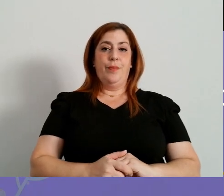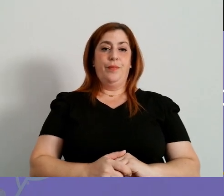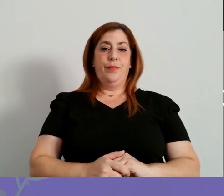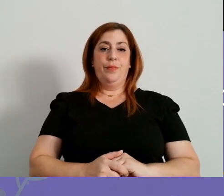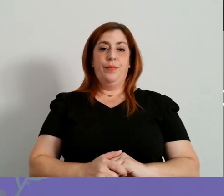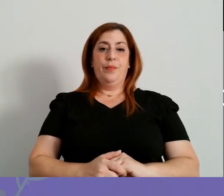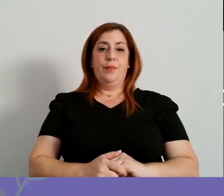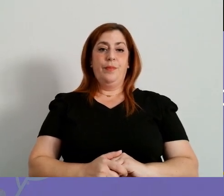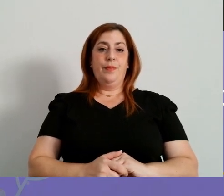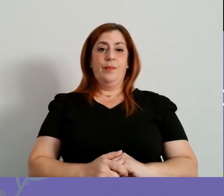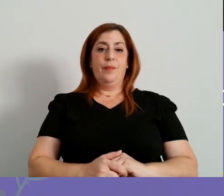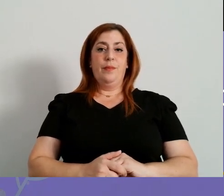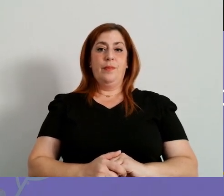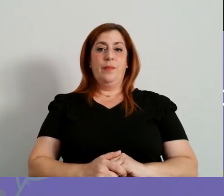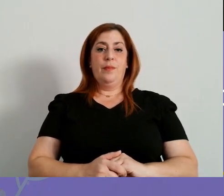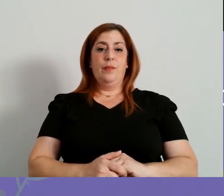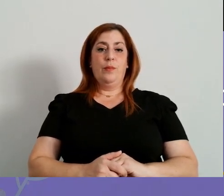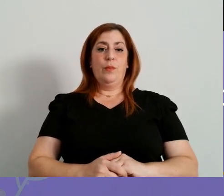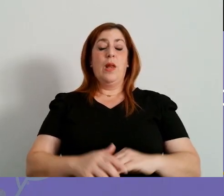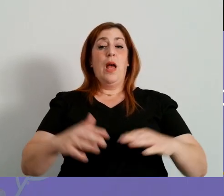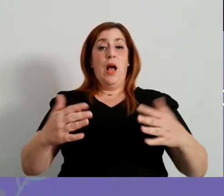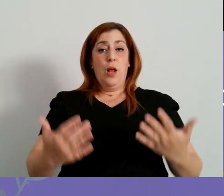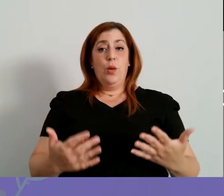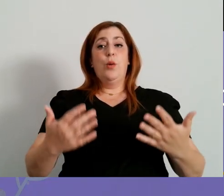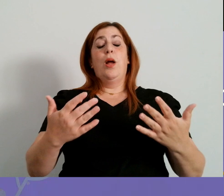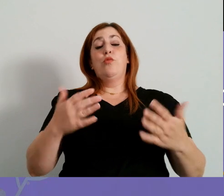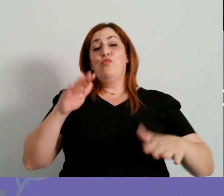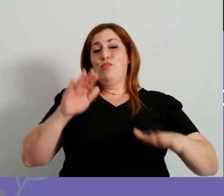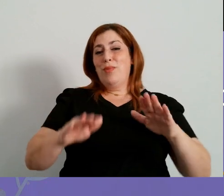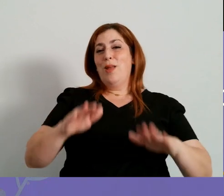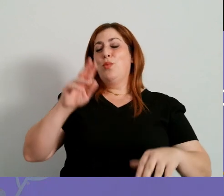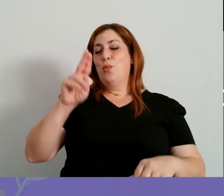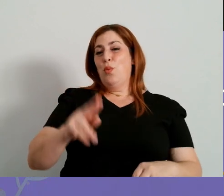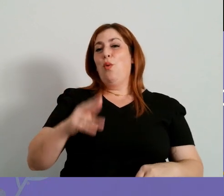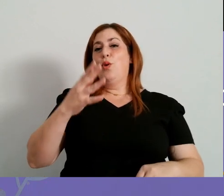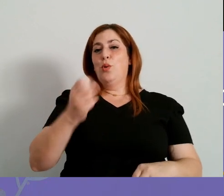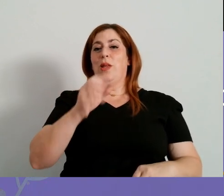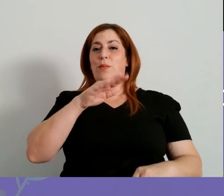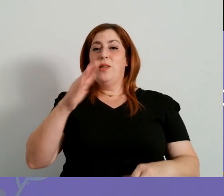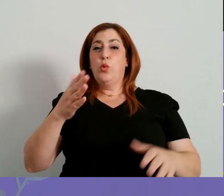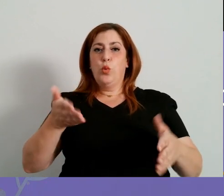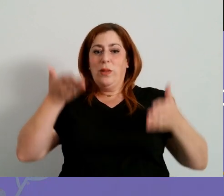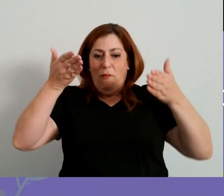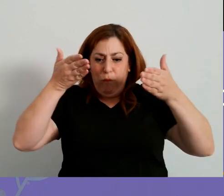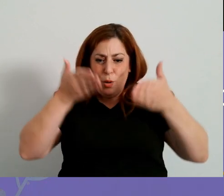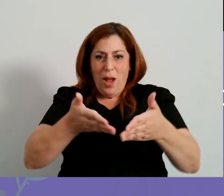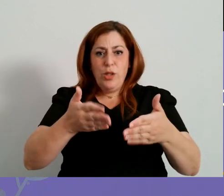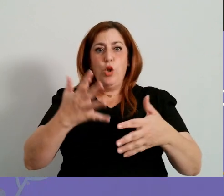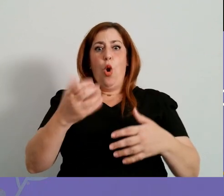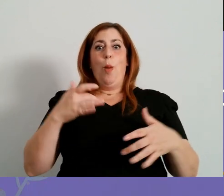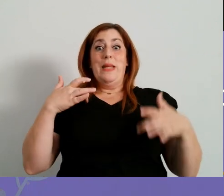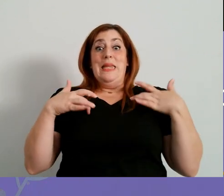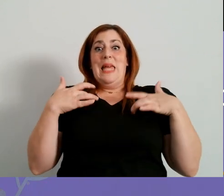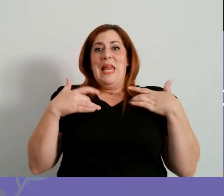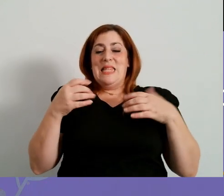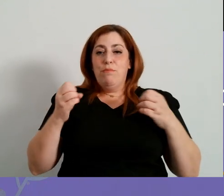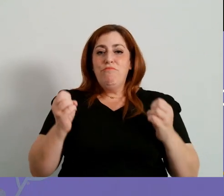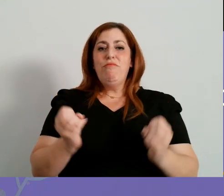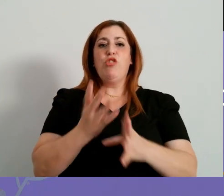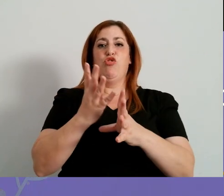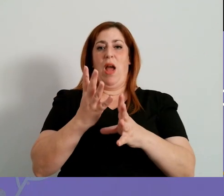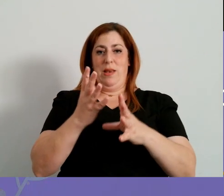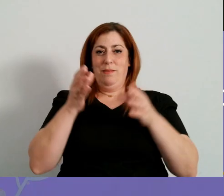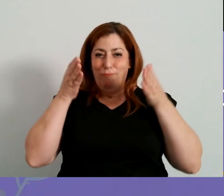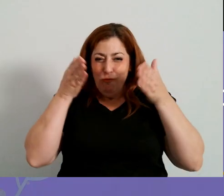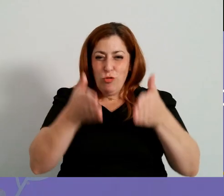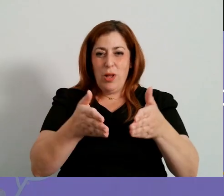us. And again, the intense and specialized focus and interest, which I mentioned previously. So